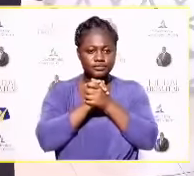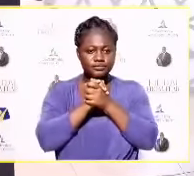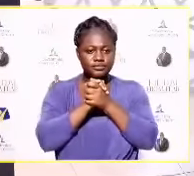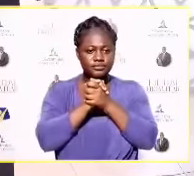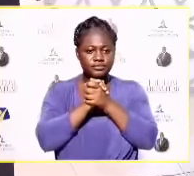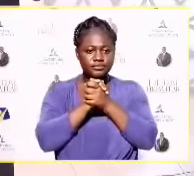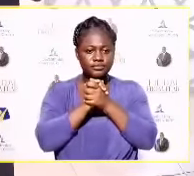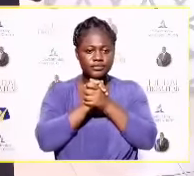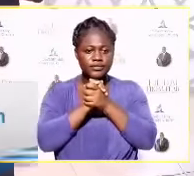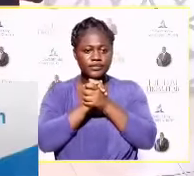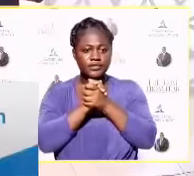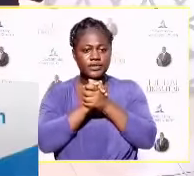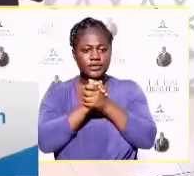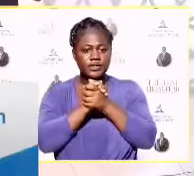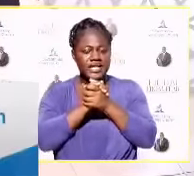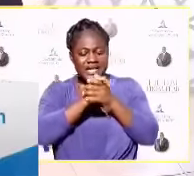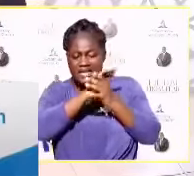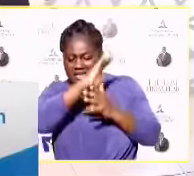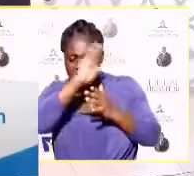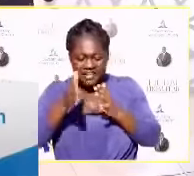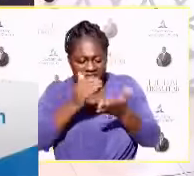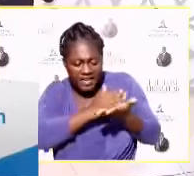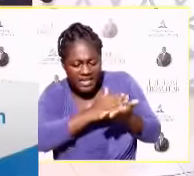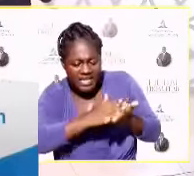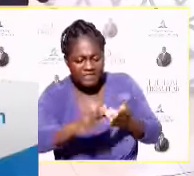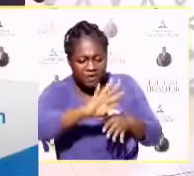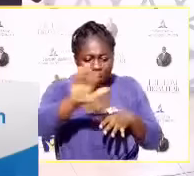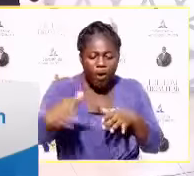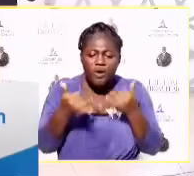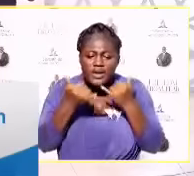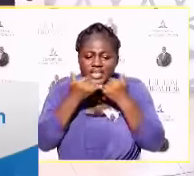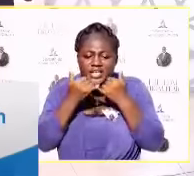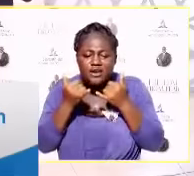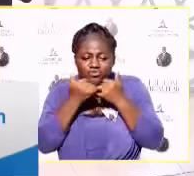And spared not the old world,